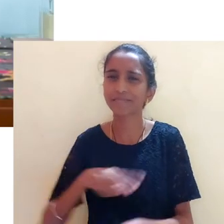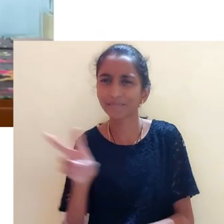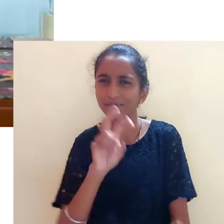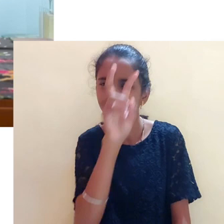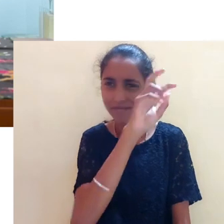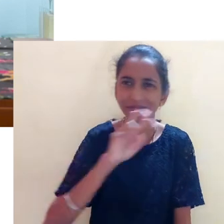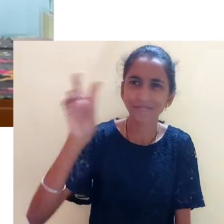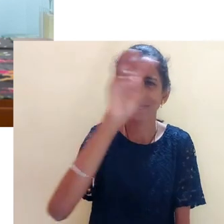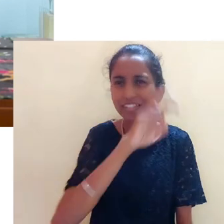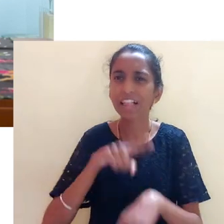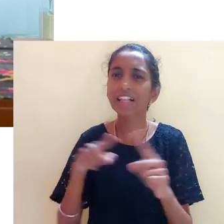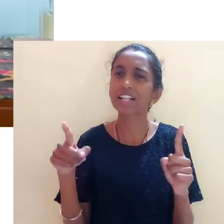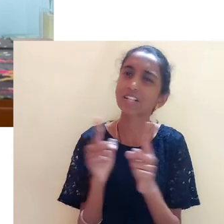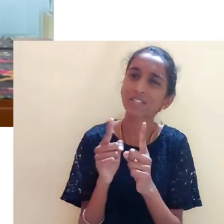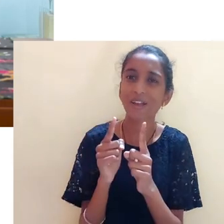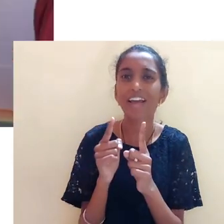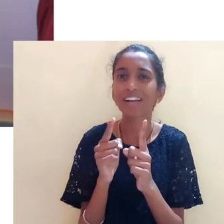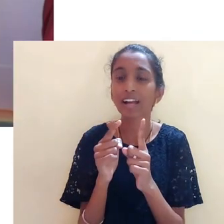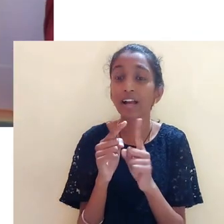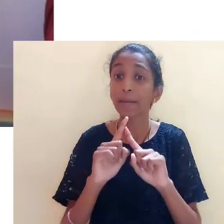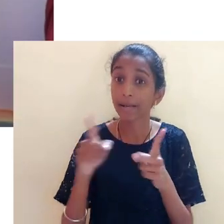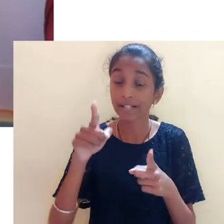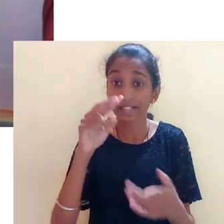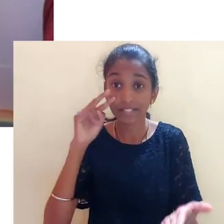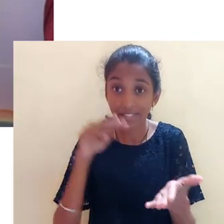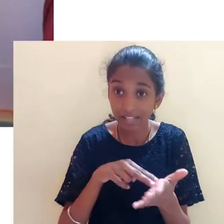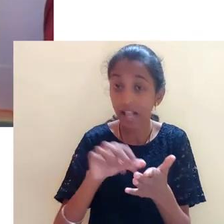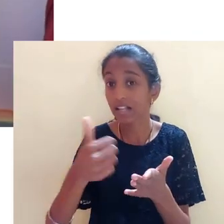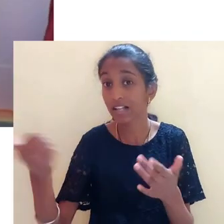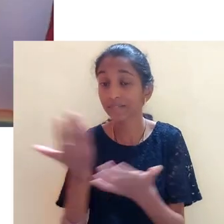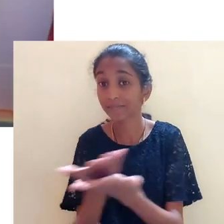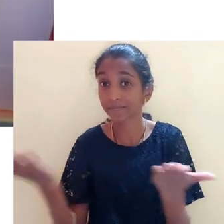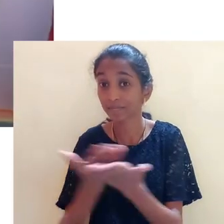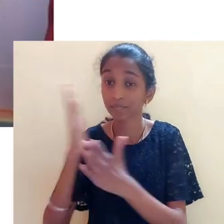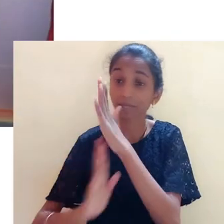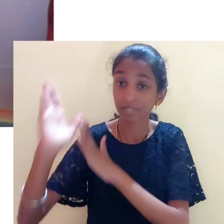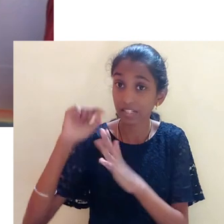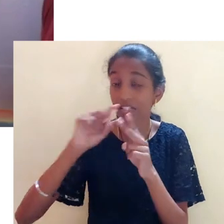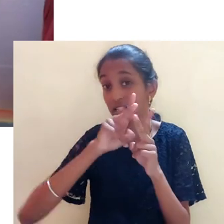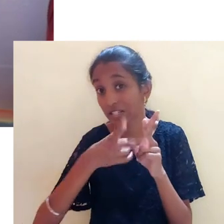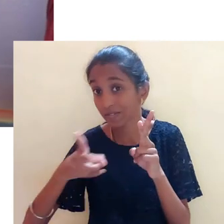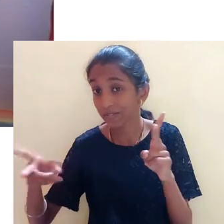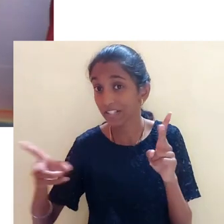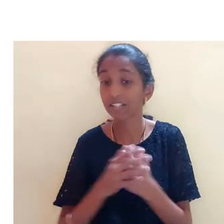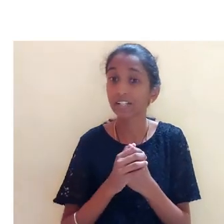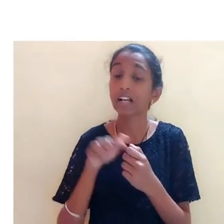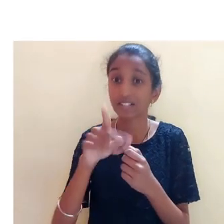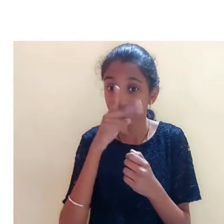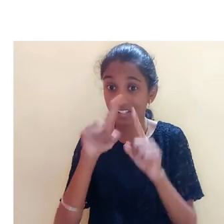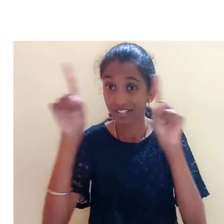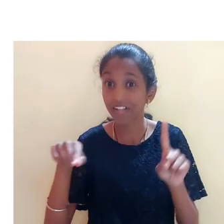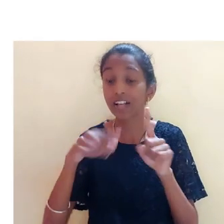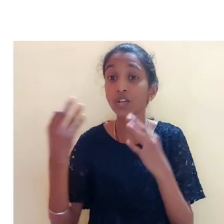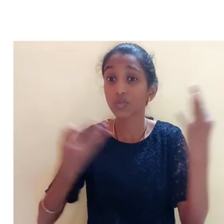across so much distance in so less a time. Mm. And you see this in other textiles from that period in different forms as well, where